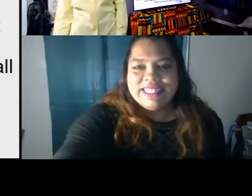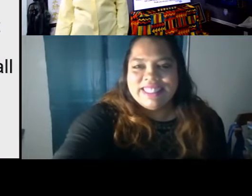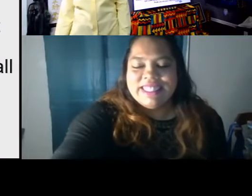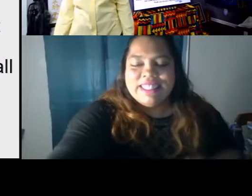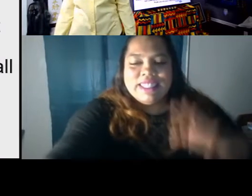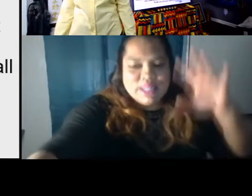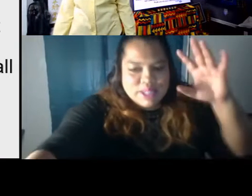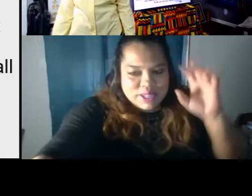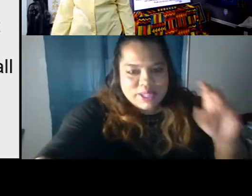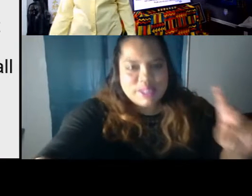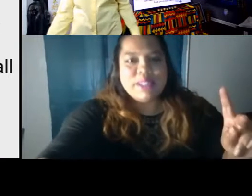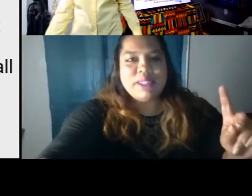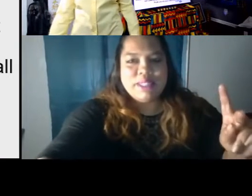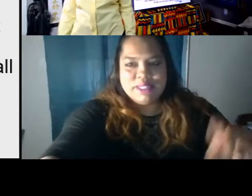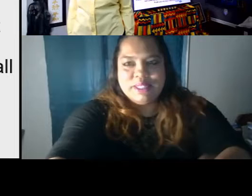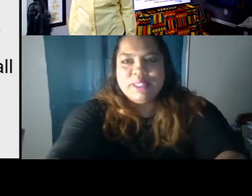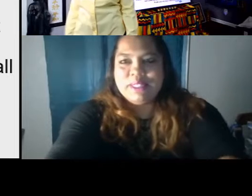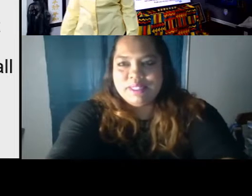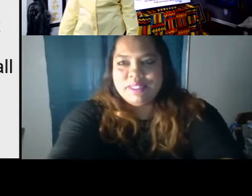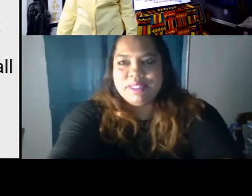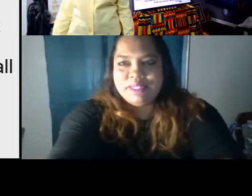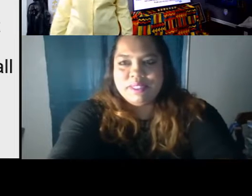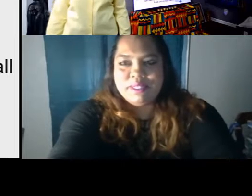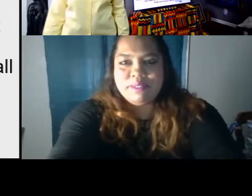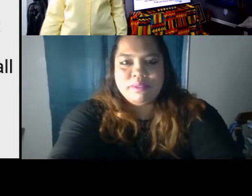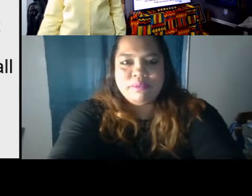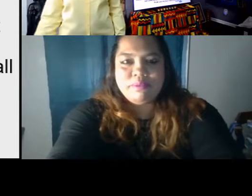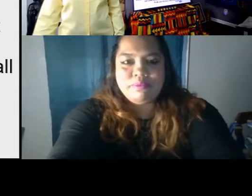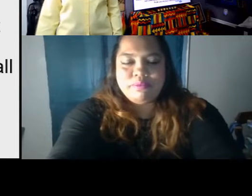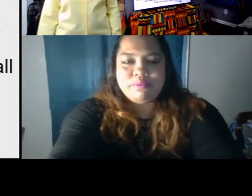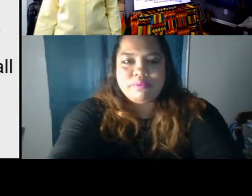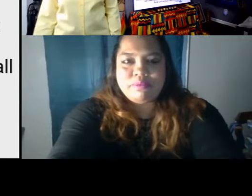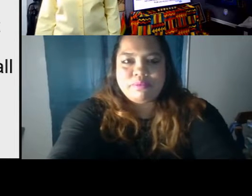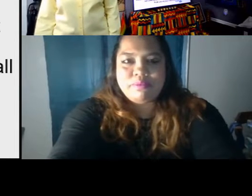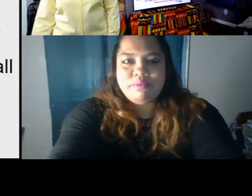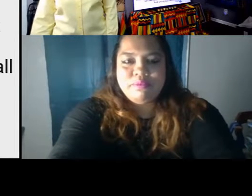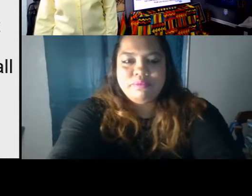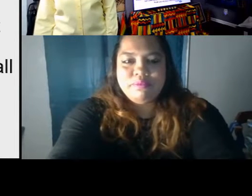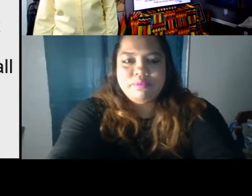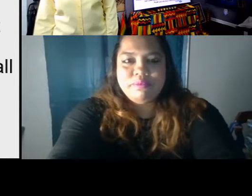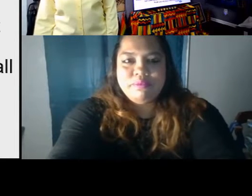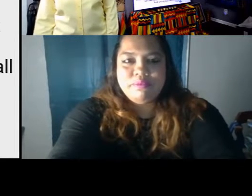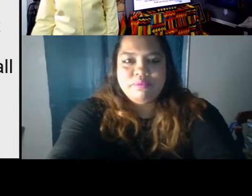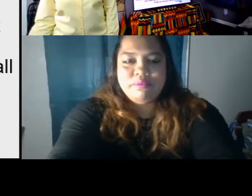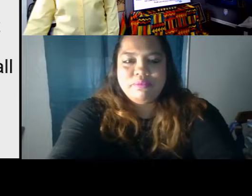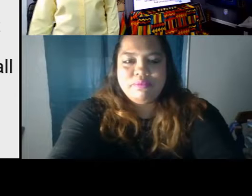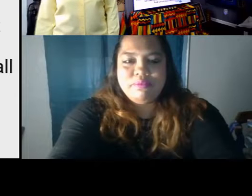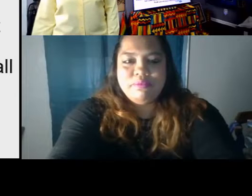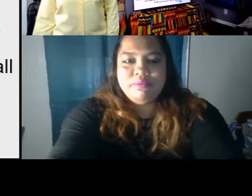In order to help with a new method of recording our service, we request that